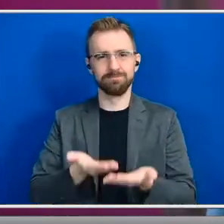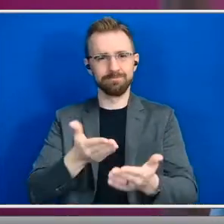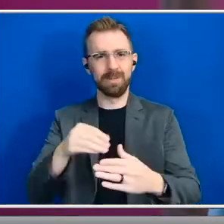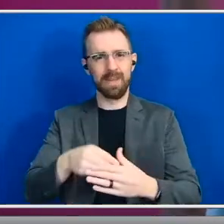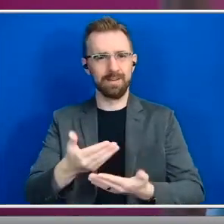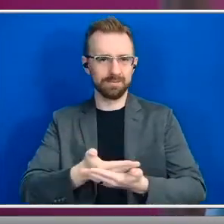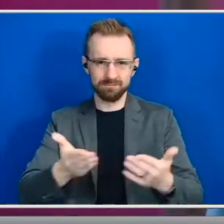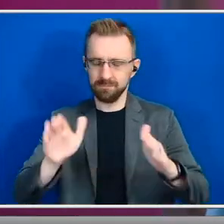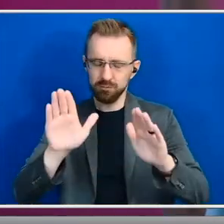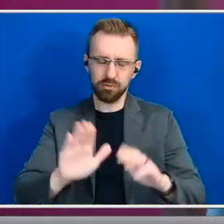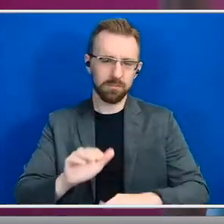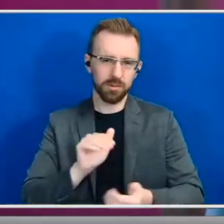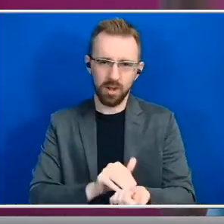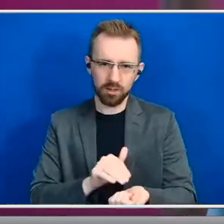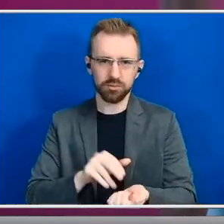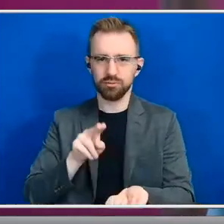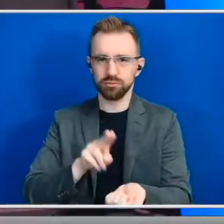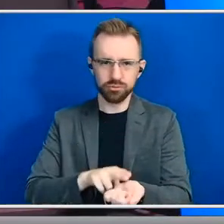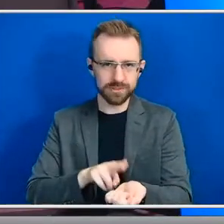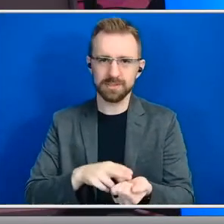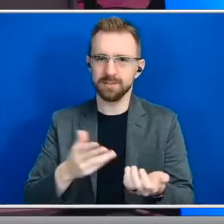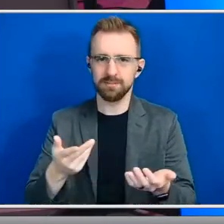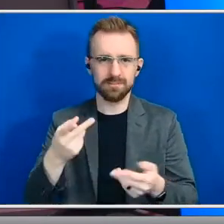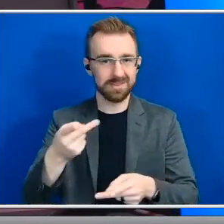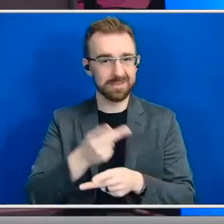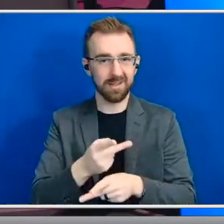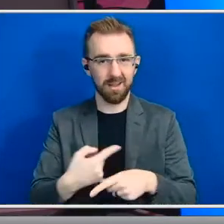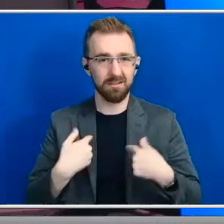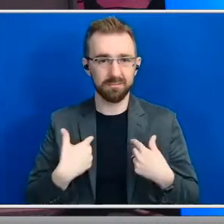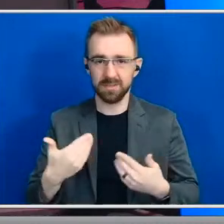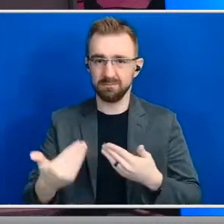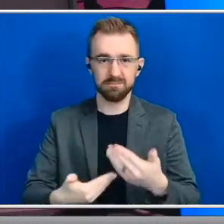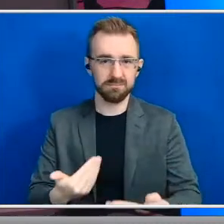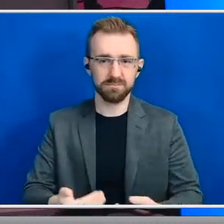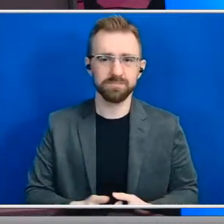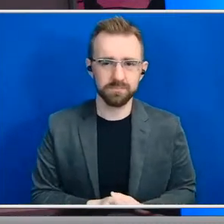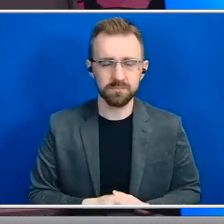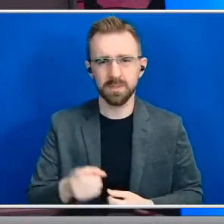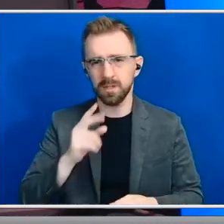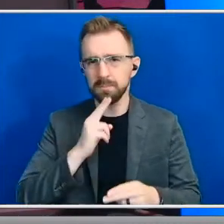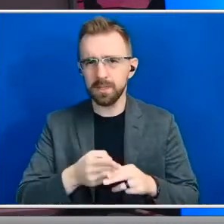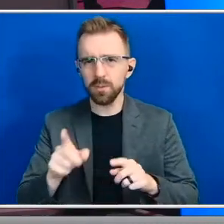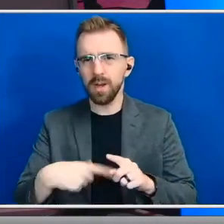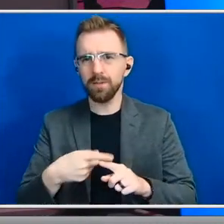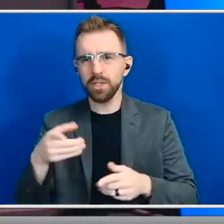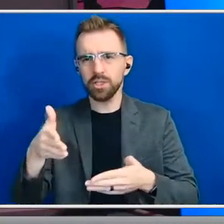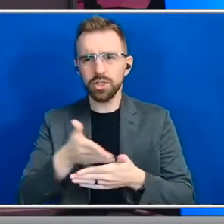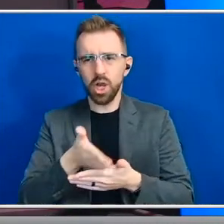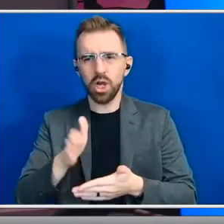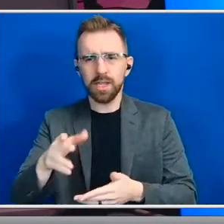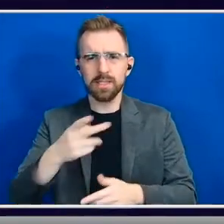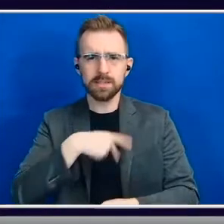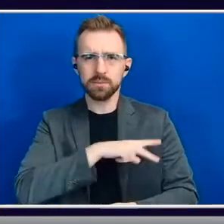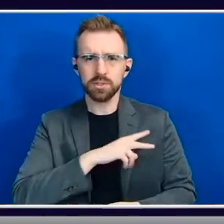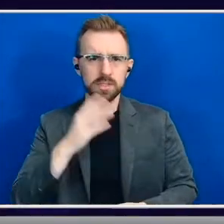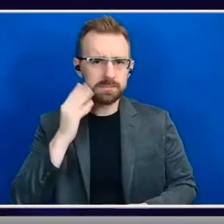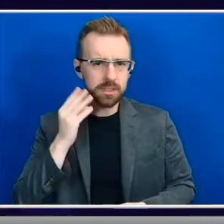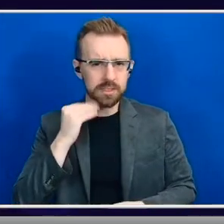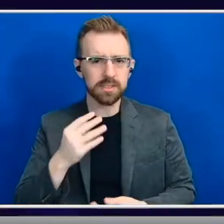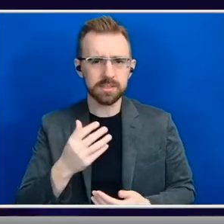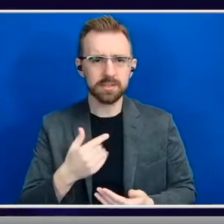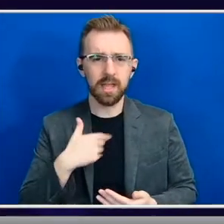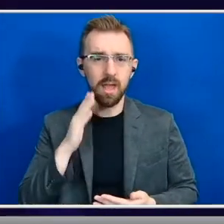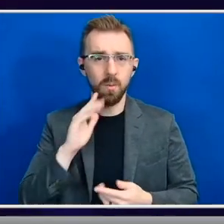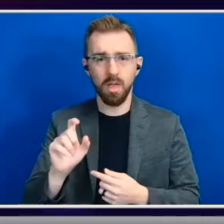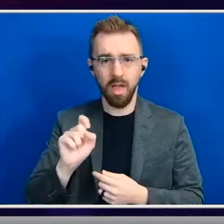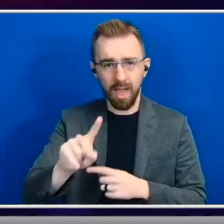and nurses that were taking care of me. You mentioned when Dr. Crawford shared his personal experience, and I'm going to ask you about the